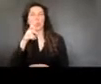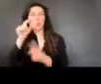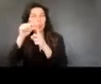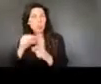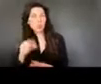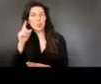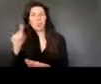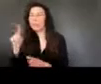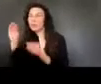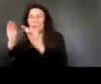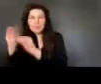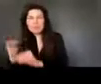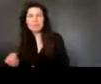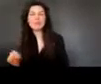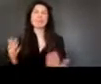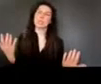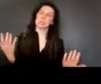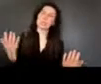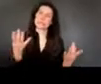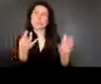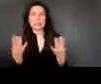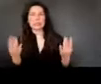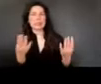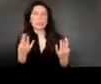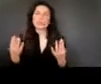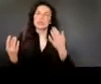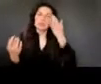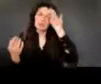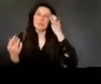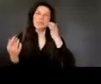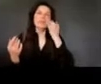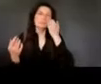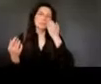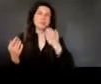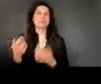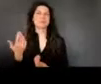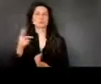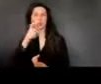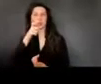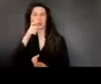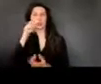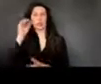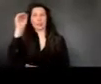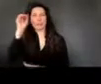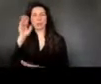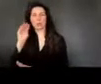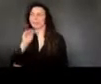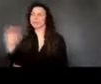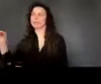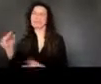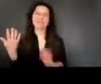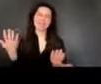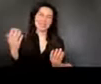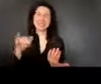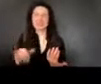through this kind of large-scale institutionalized heritage framing. So the paper goes from there and tries